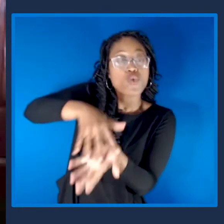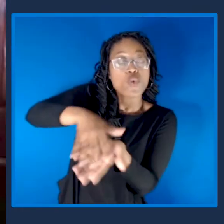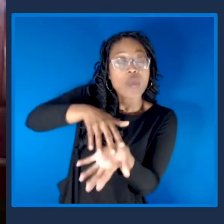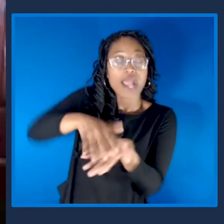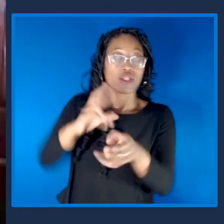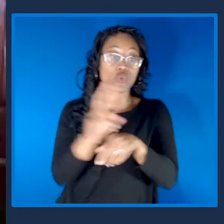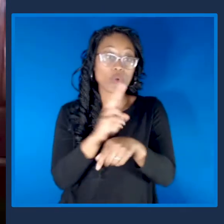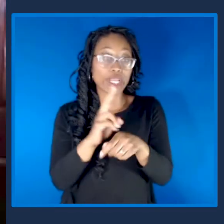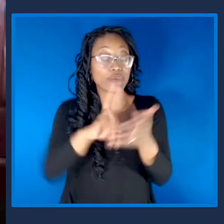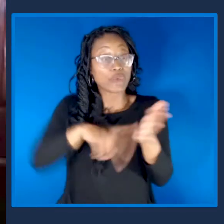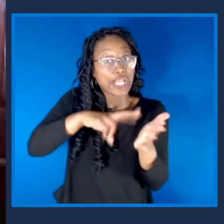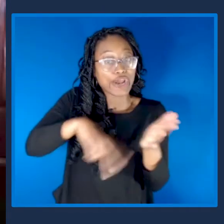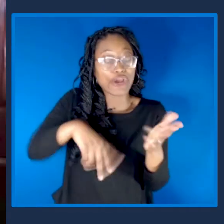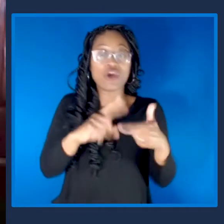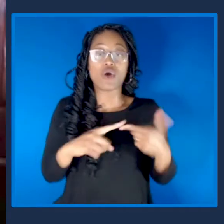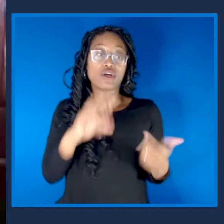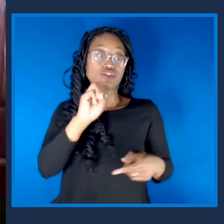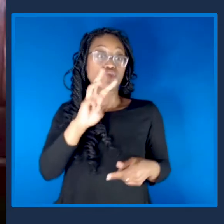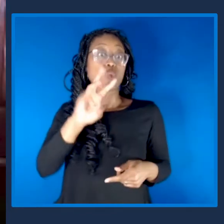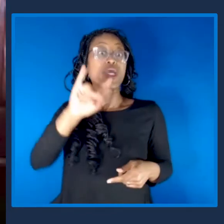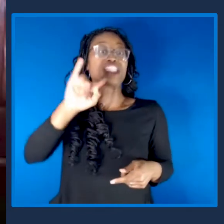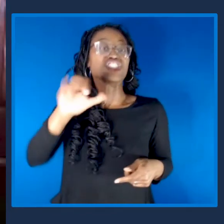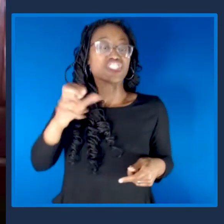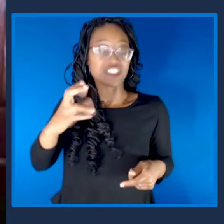devices even. And